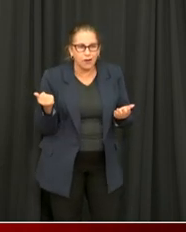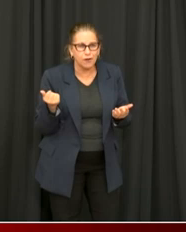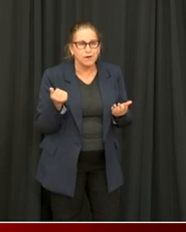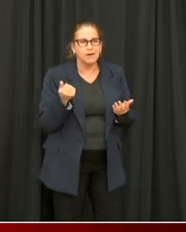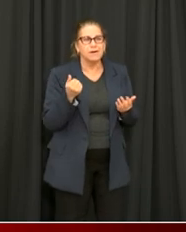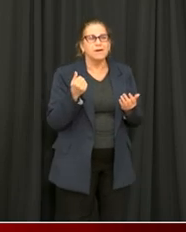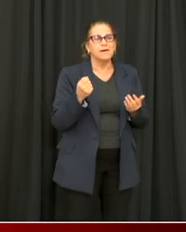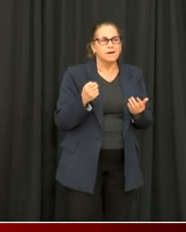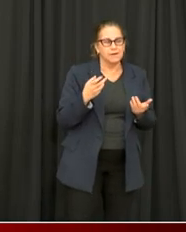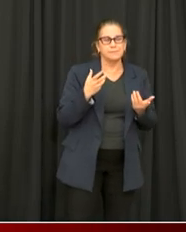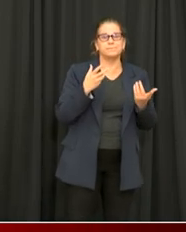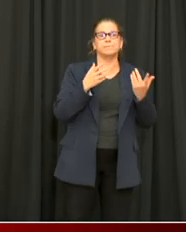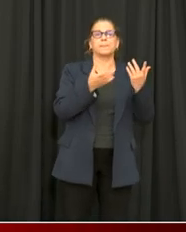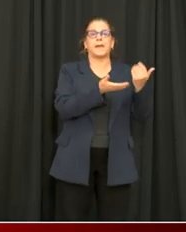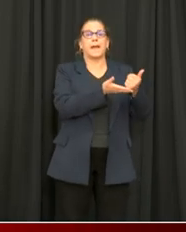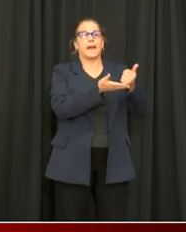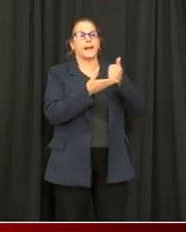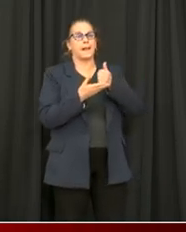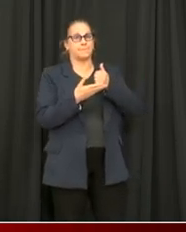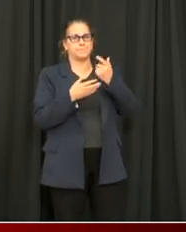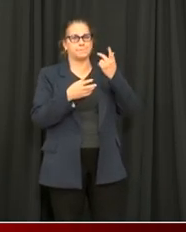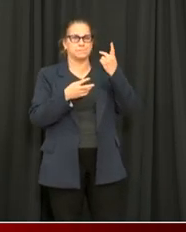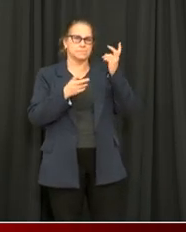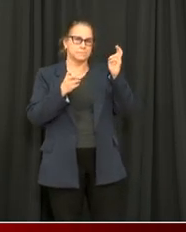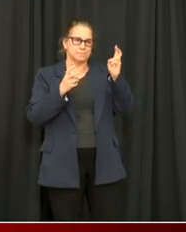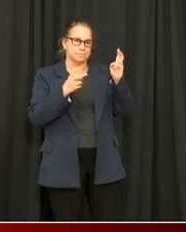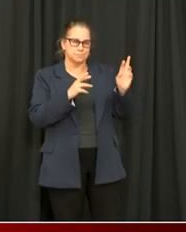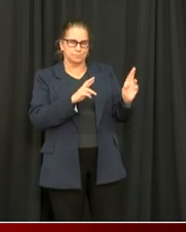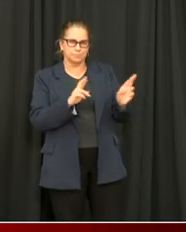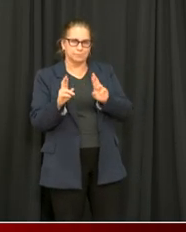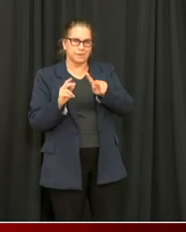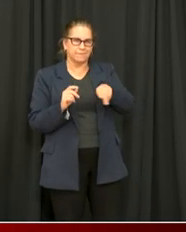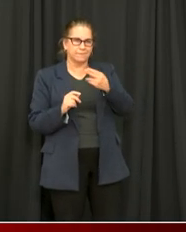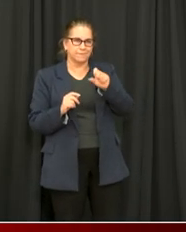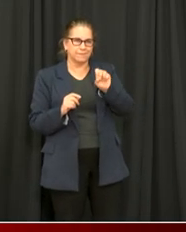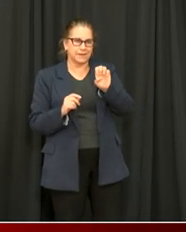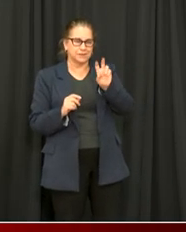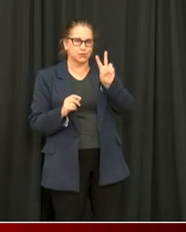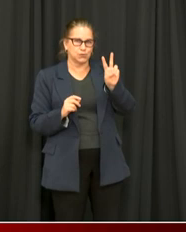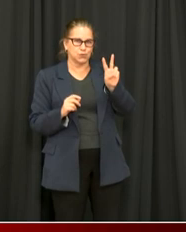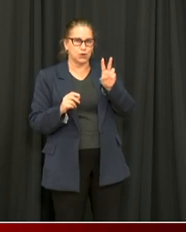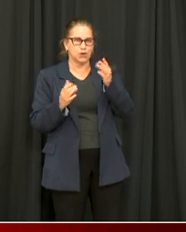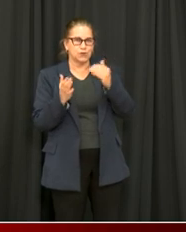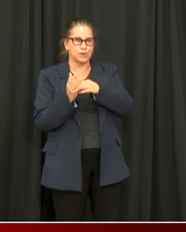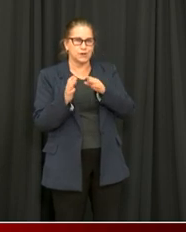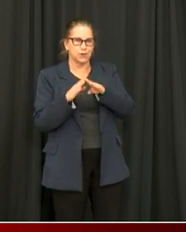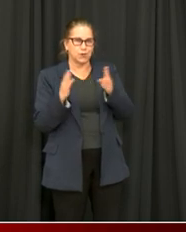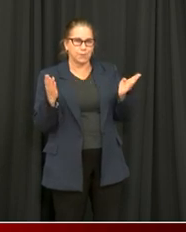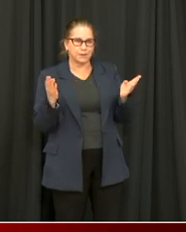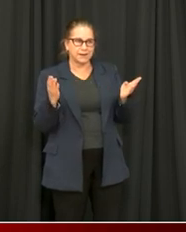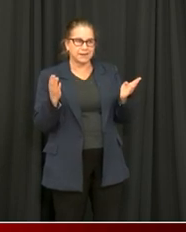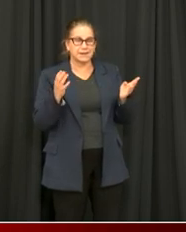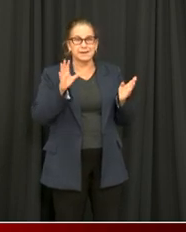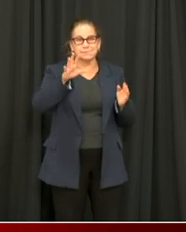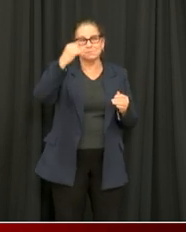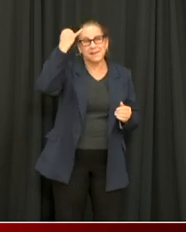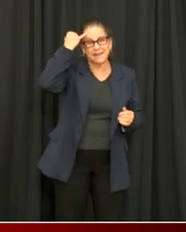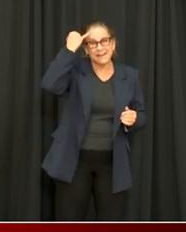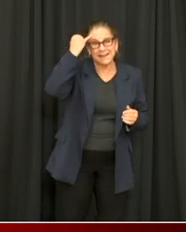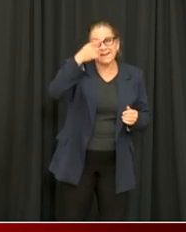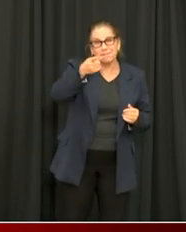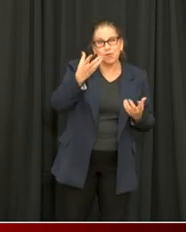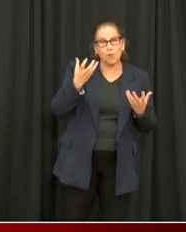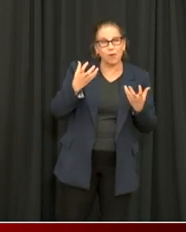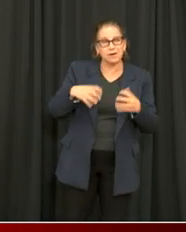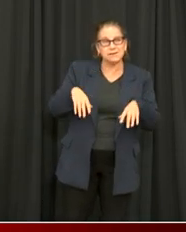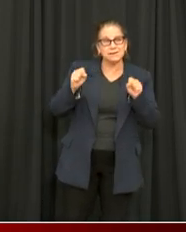you, Dr. Nesbitt. And let me also remind people that if they need a test, to get a test through your